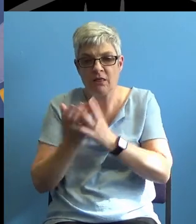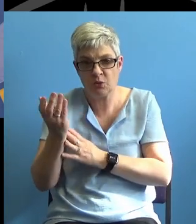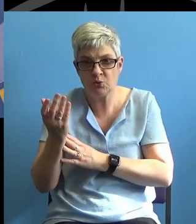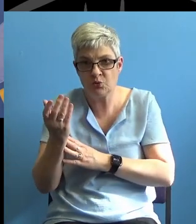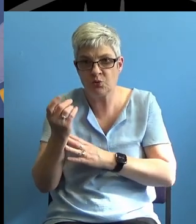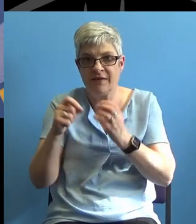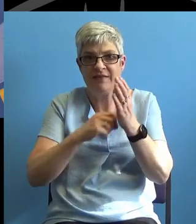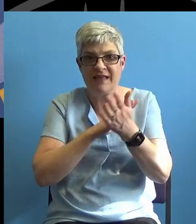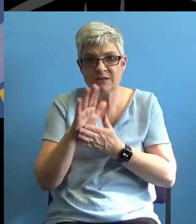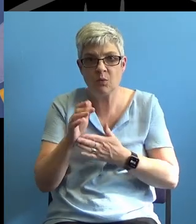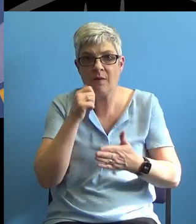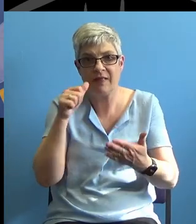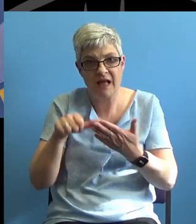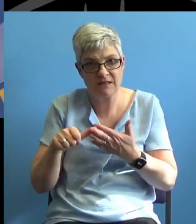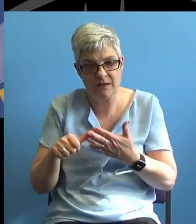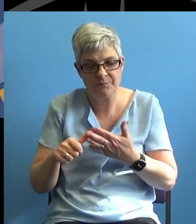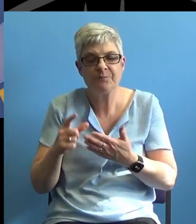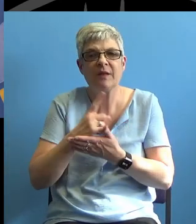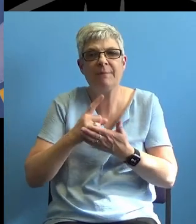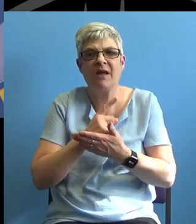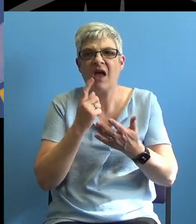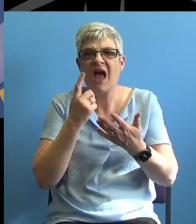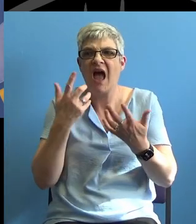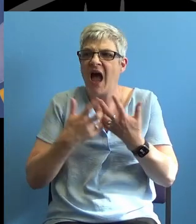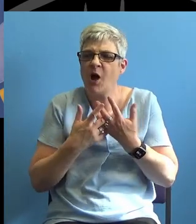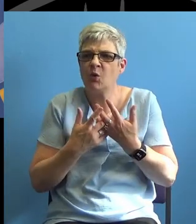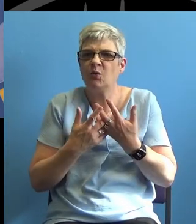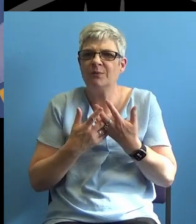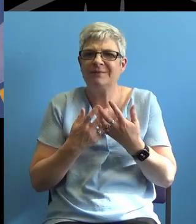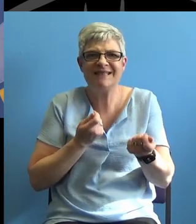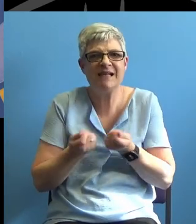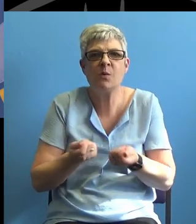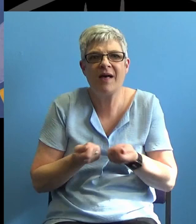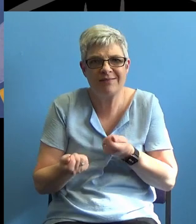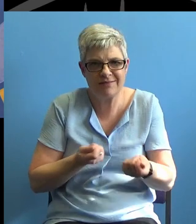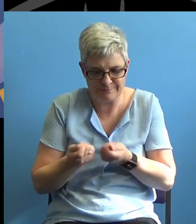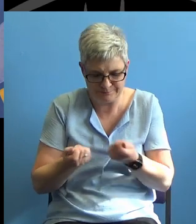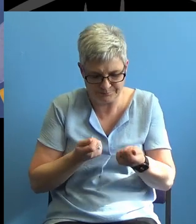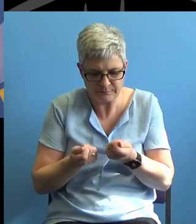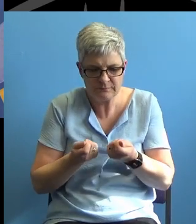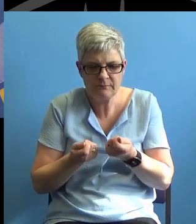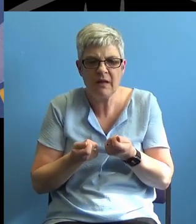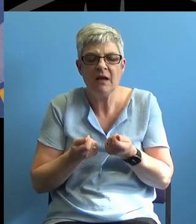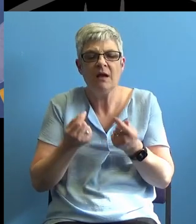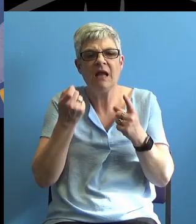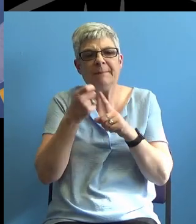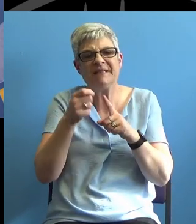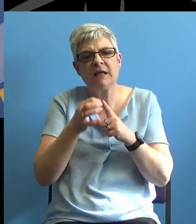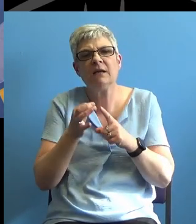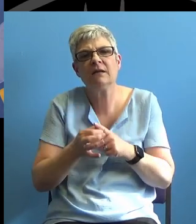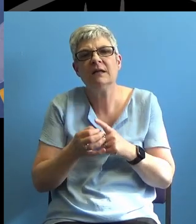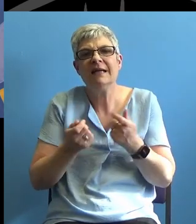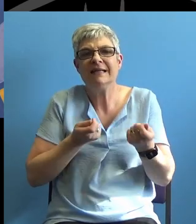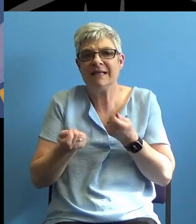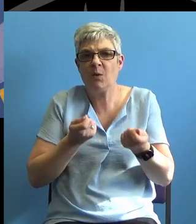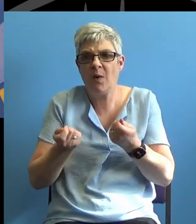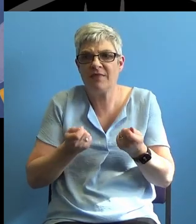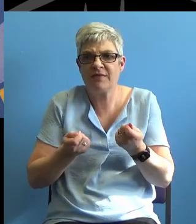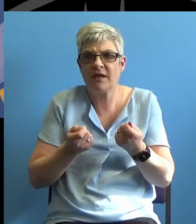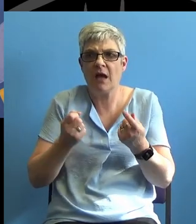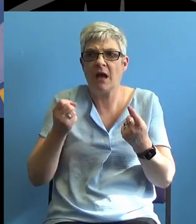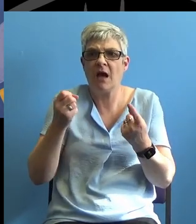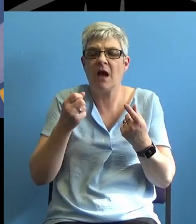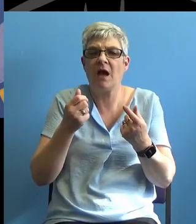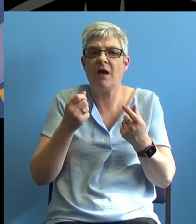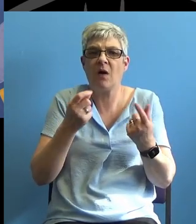letter to the Thessalonians is about how we're to deal with that, and in particular, the importance of dealing with that with